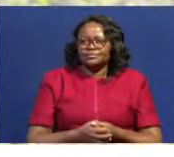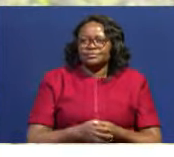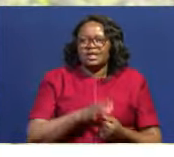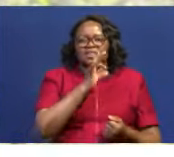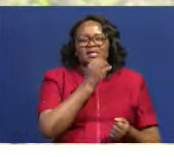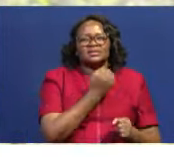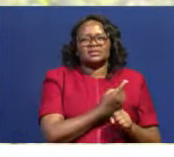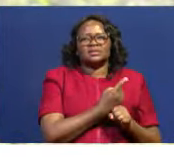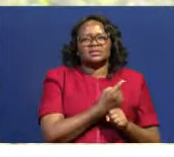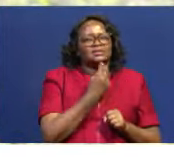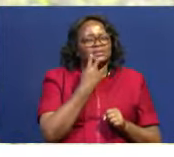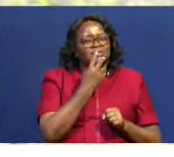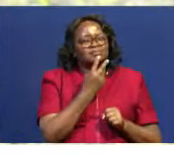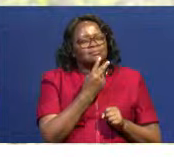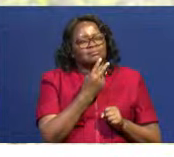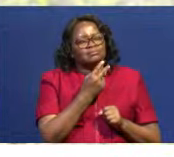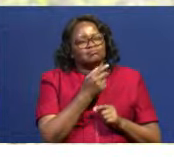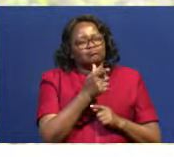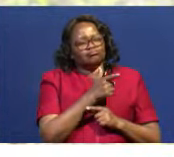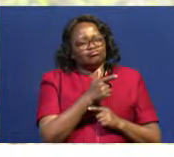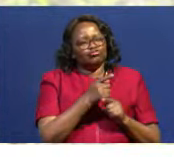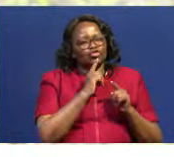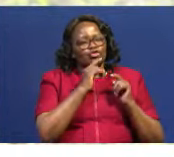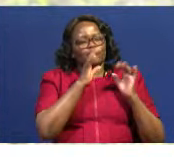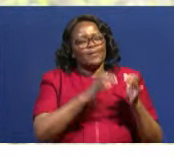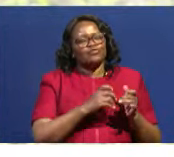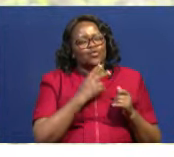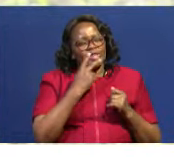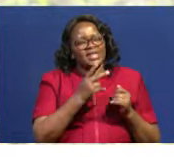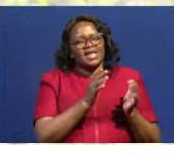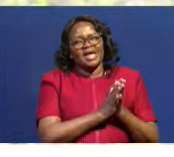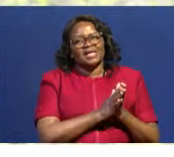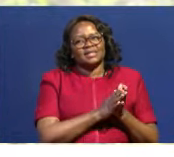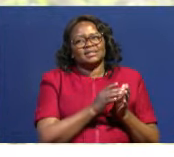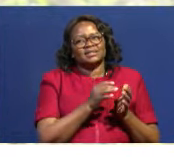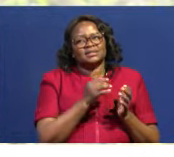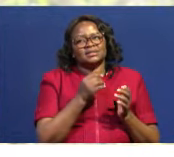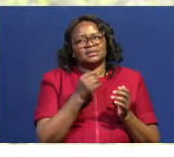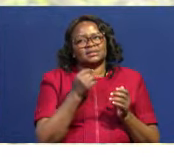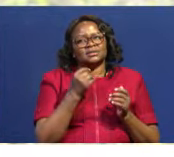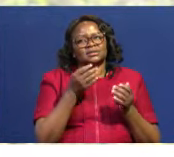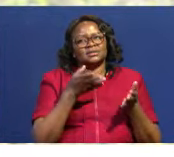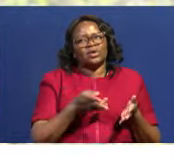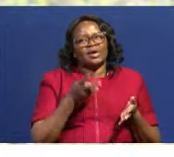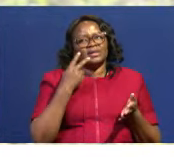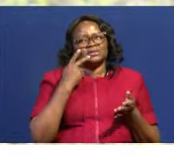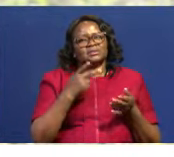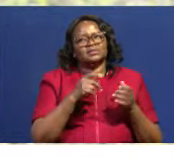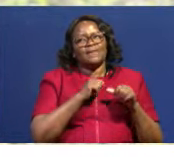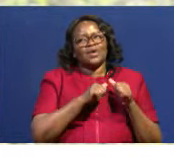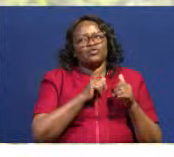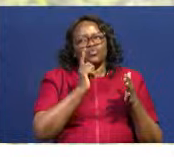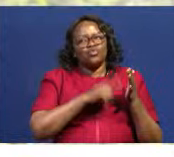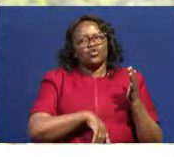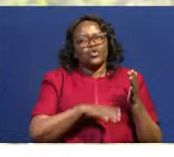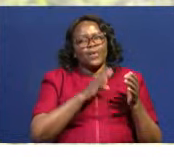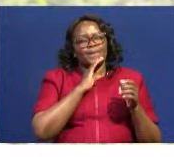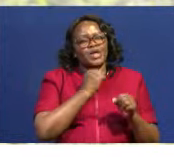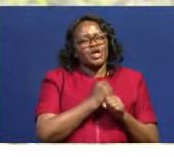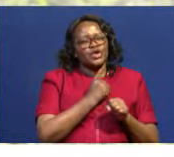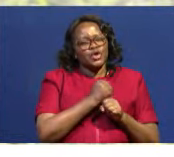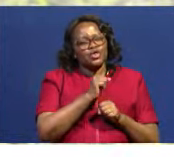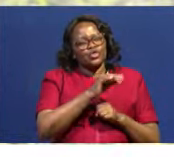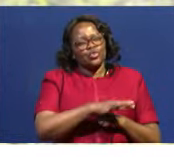seconds, just take a look at that camera. Talk to the farmers who will be watching you and, of course, who are currently watching you right now in terms of what you'll be doing in